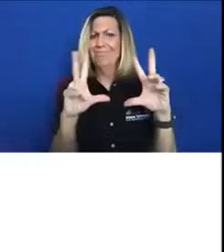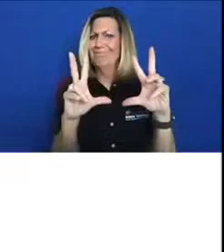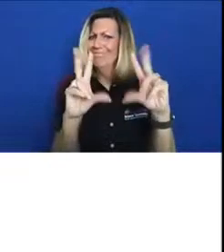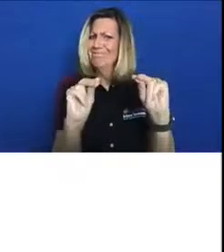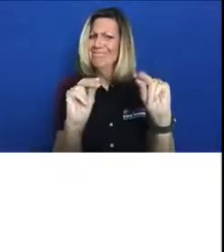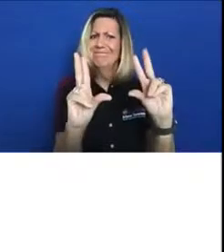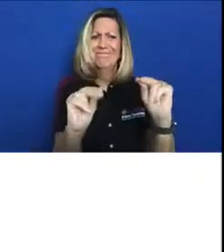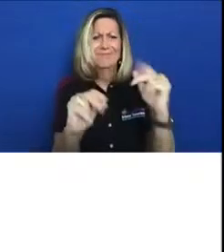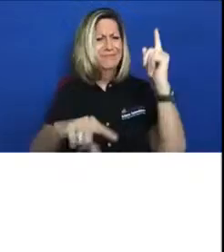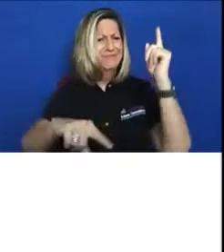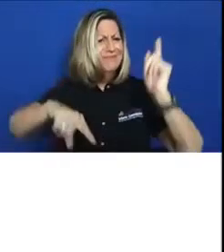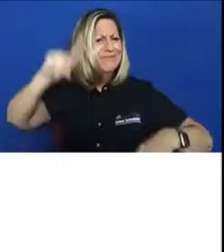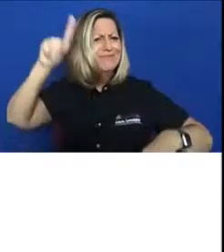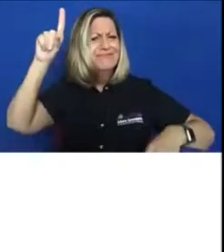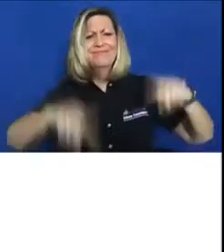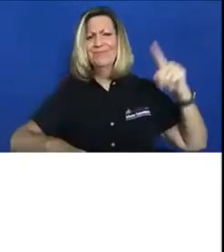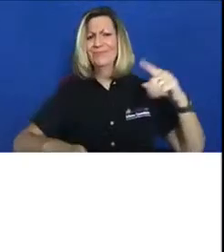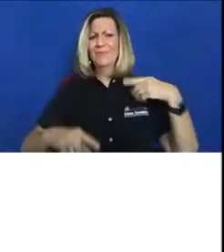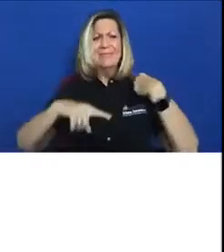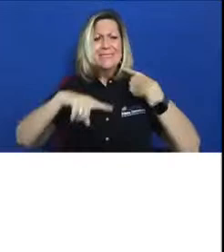a one-size-fits-all.